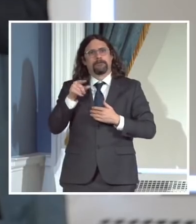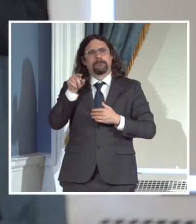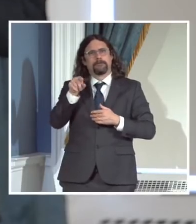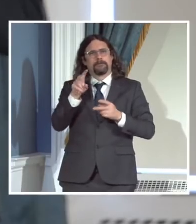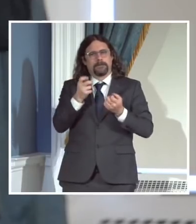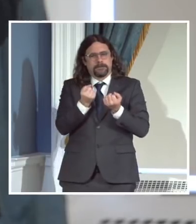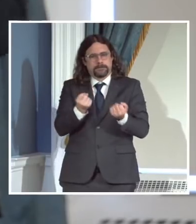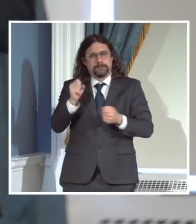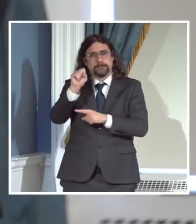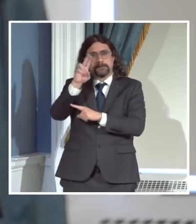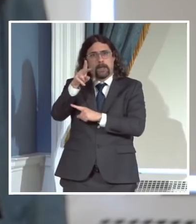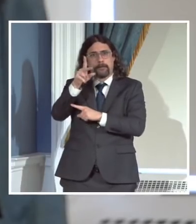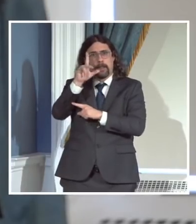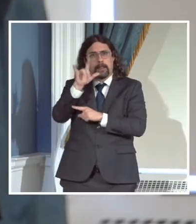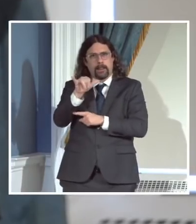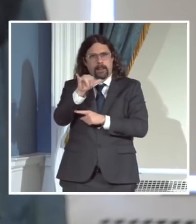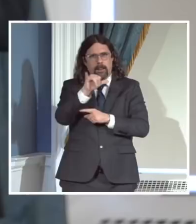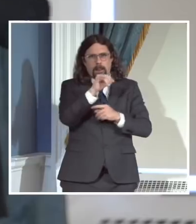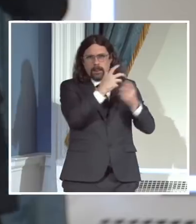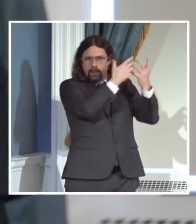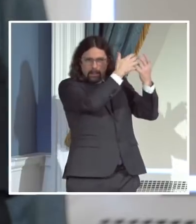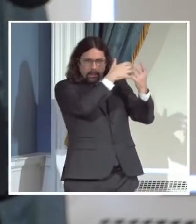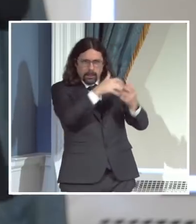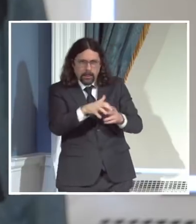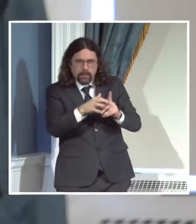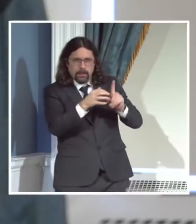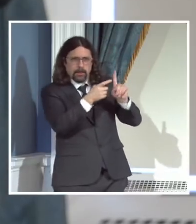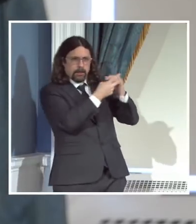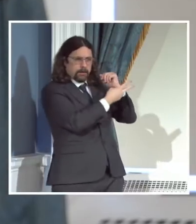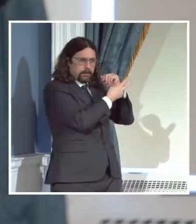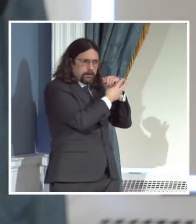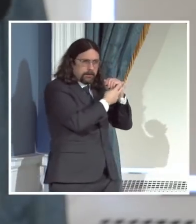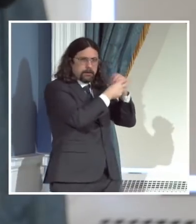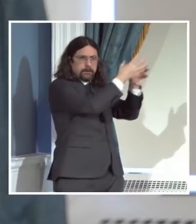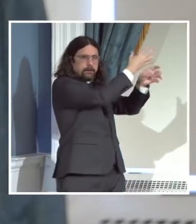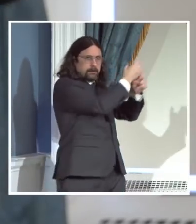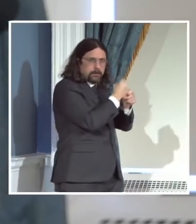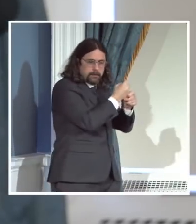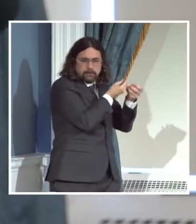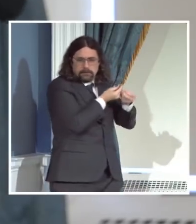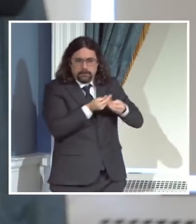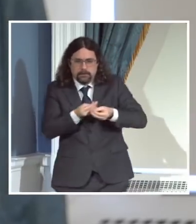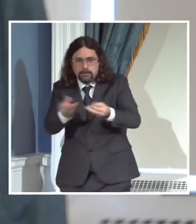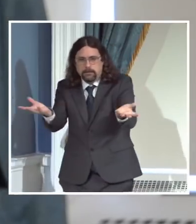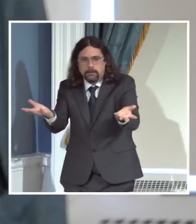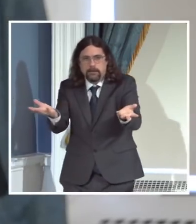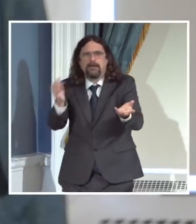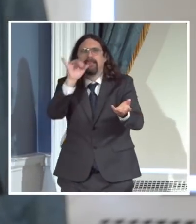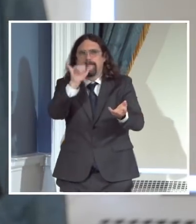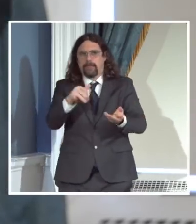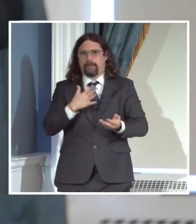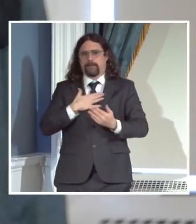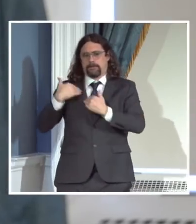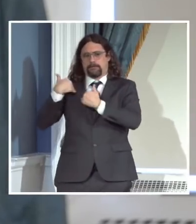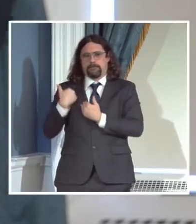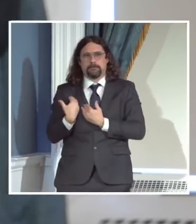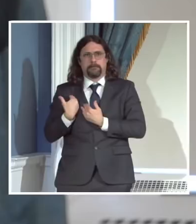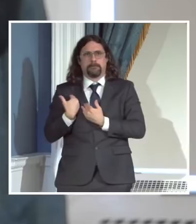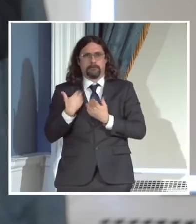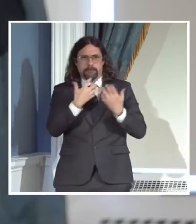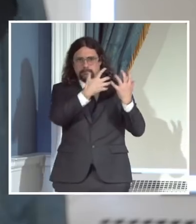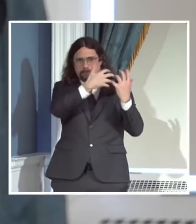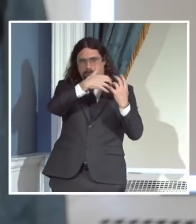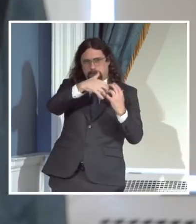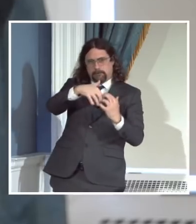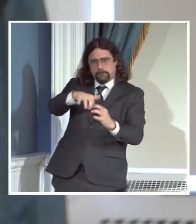to make sure that we do our best, continue to do our best for the healthcare workers that are out there right now, this very minute, doing their best